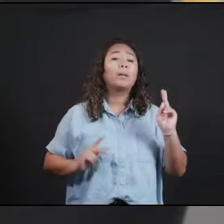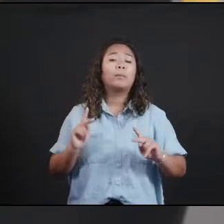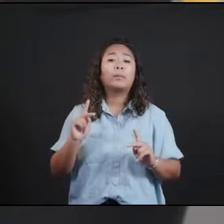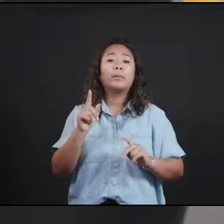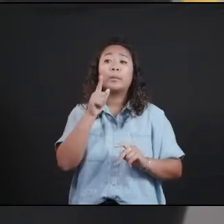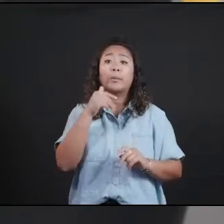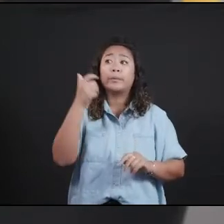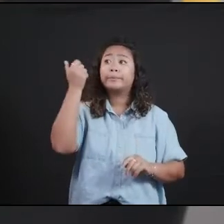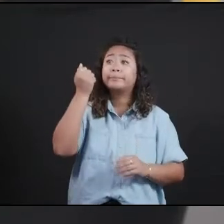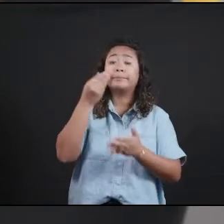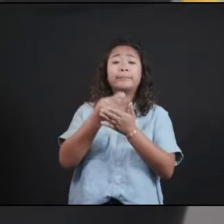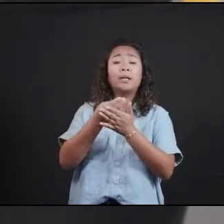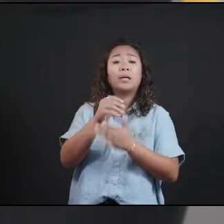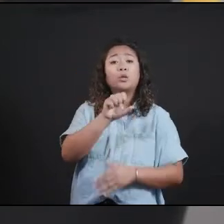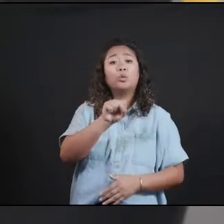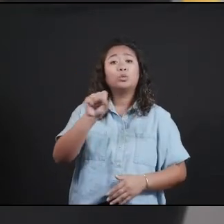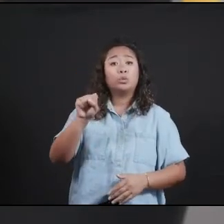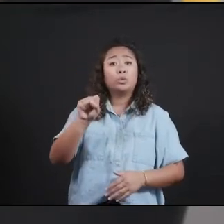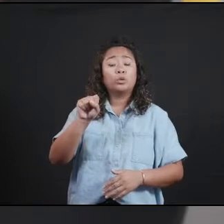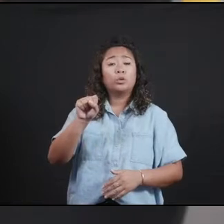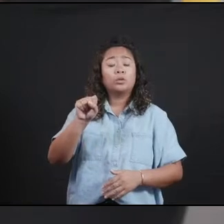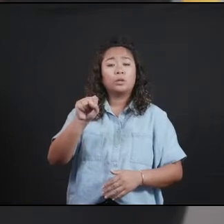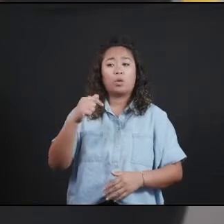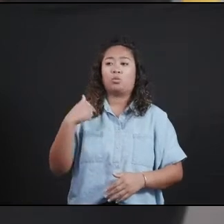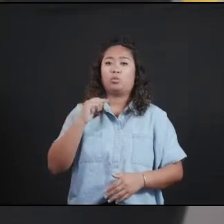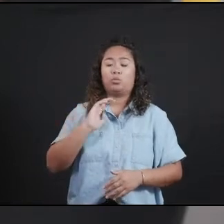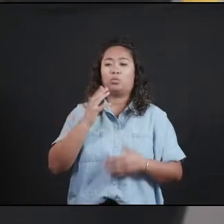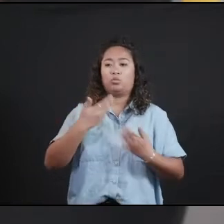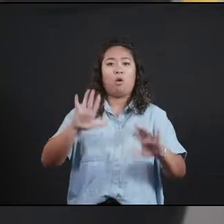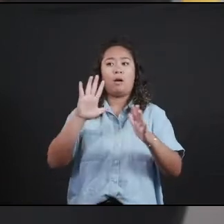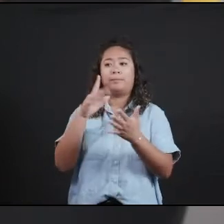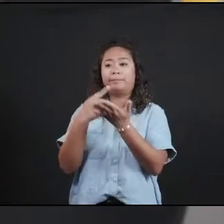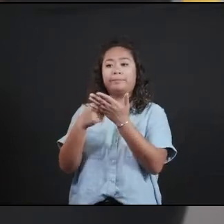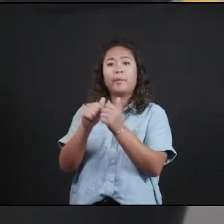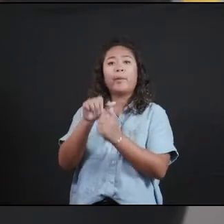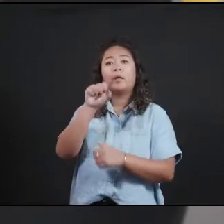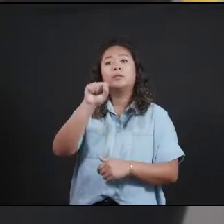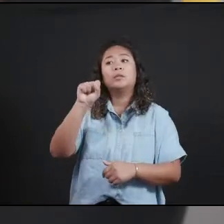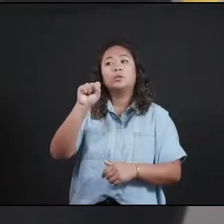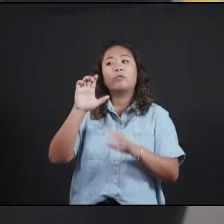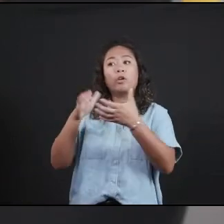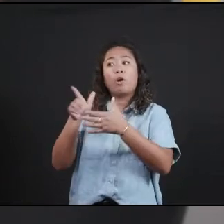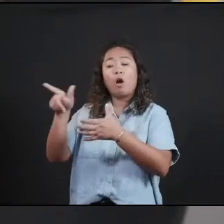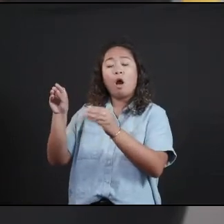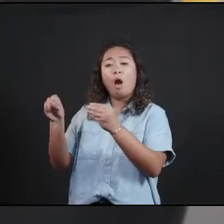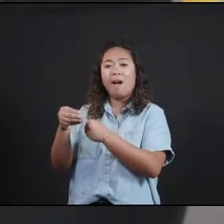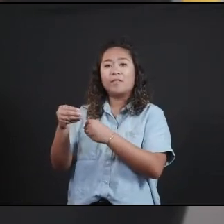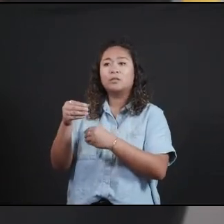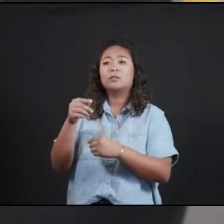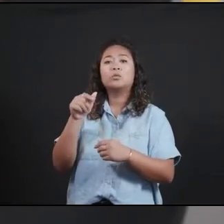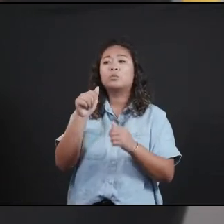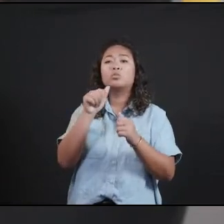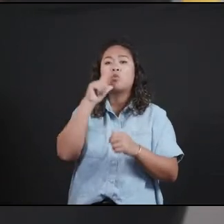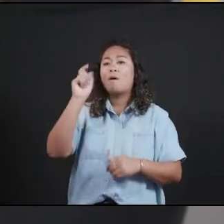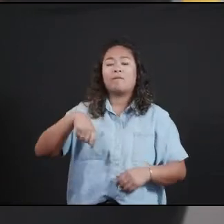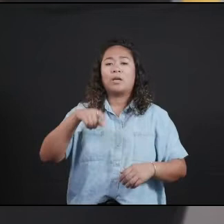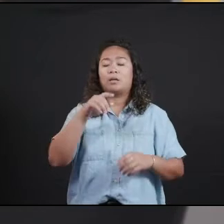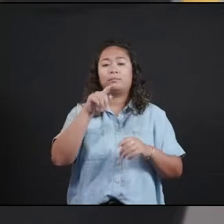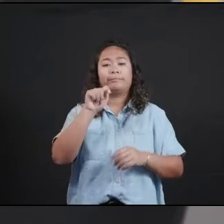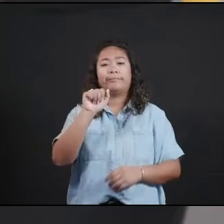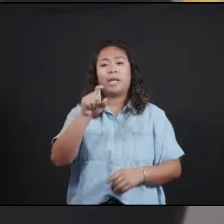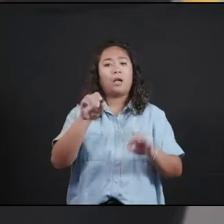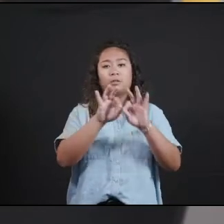to anticipate seeing these stimulus checks come through? Well, the Treasury set a date of April 24th for them. We're